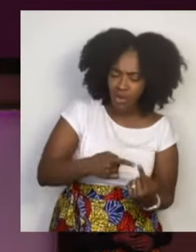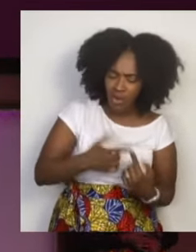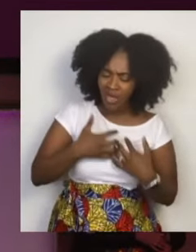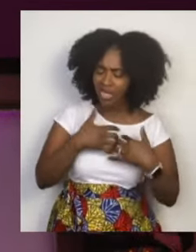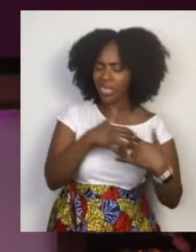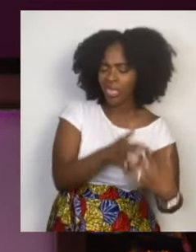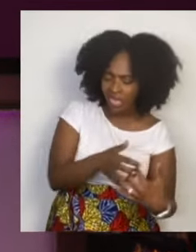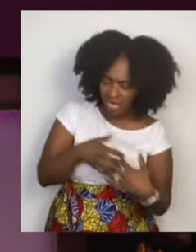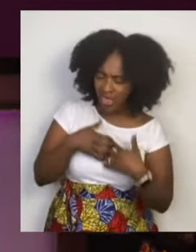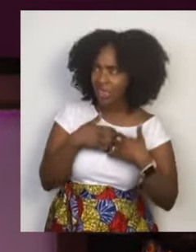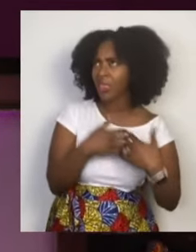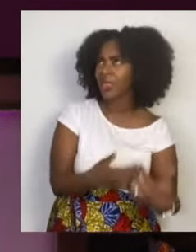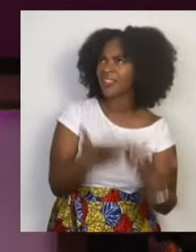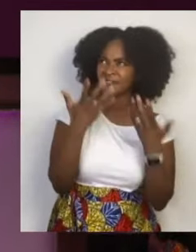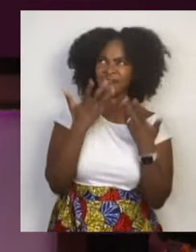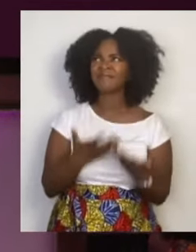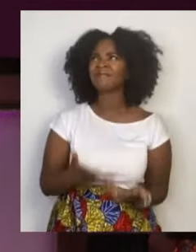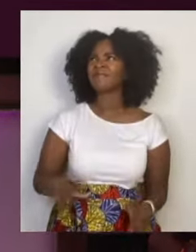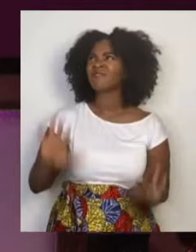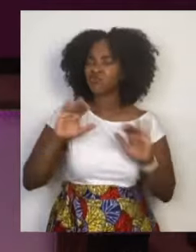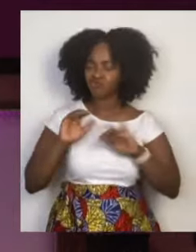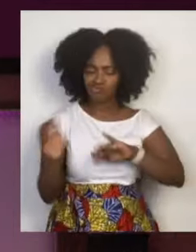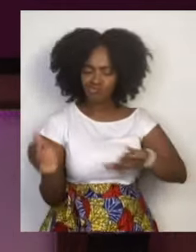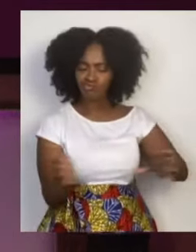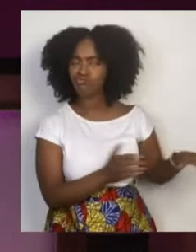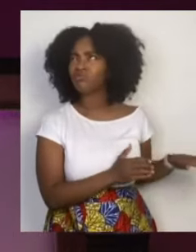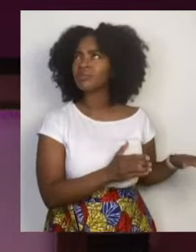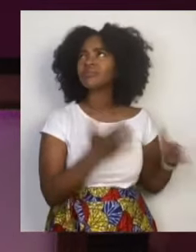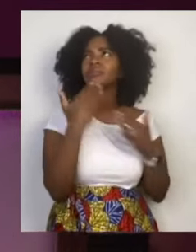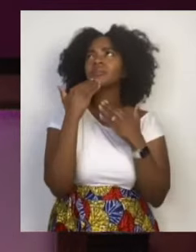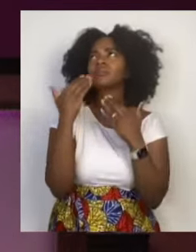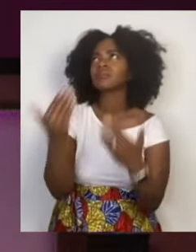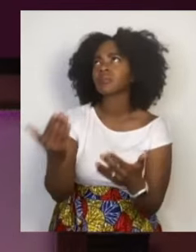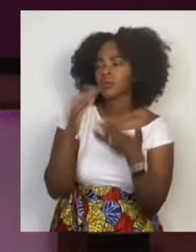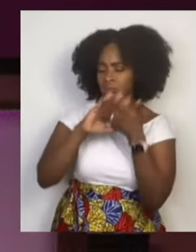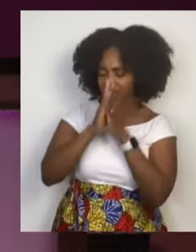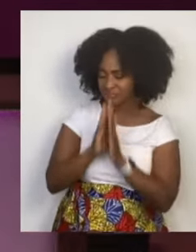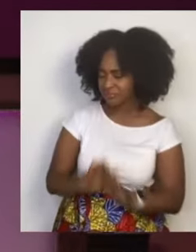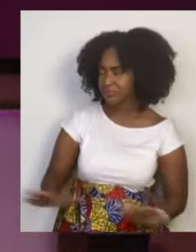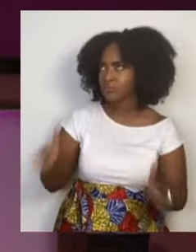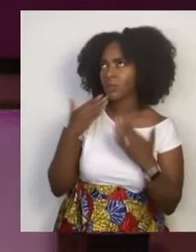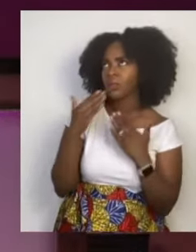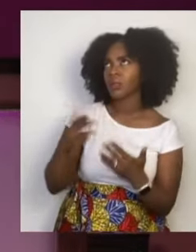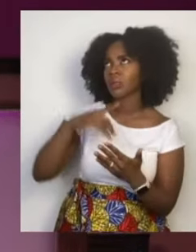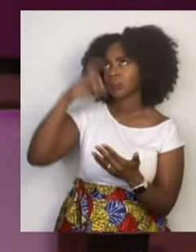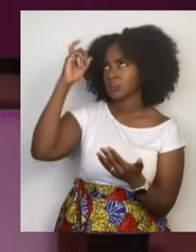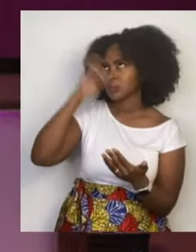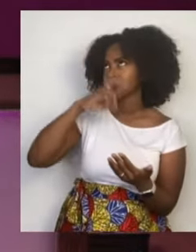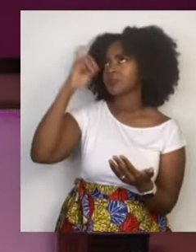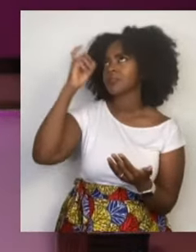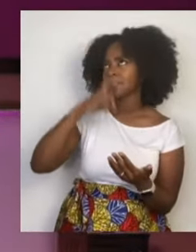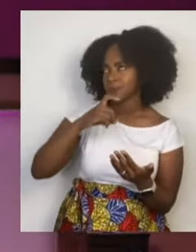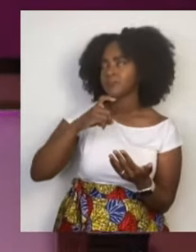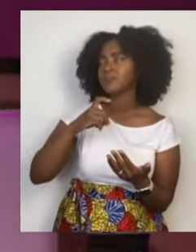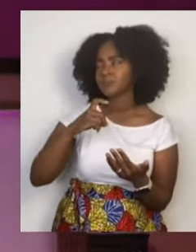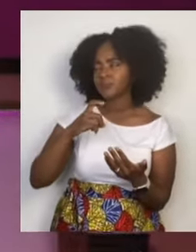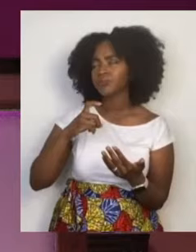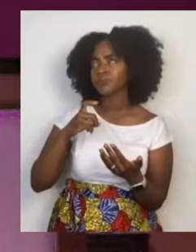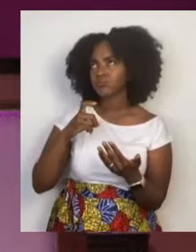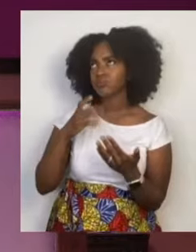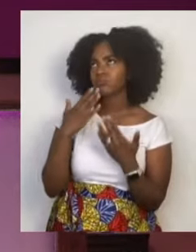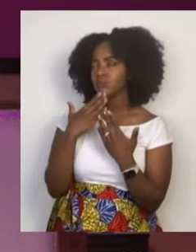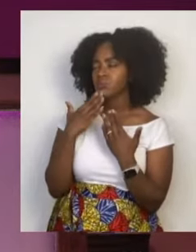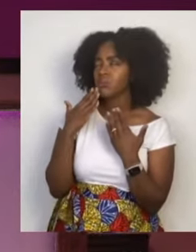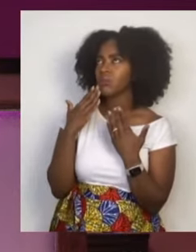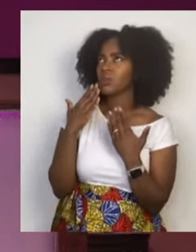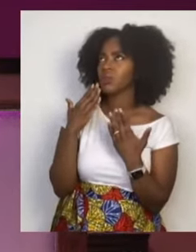peace. I thank you for wisdom. I thank you, Lord, that he will not be tossed to and